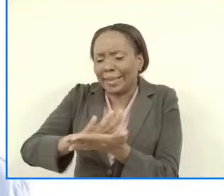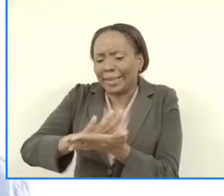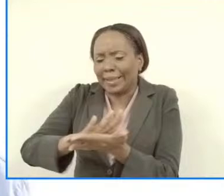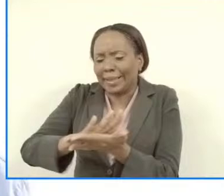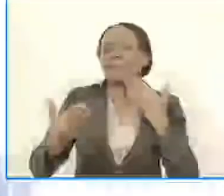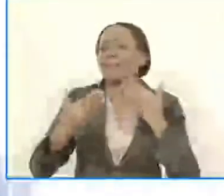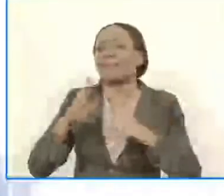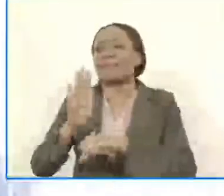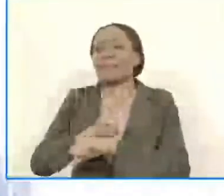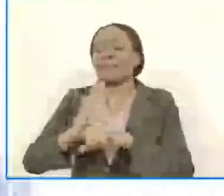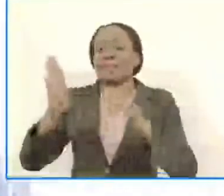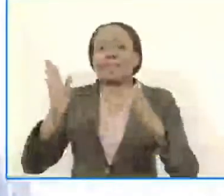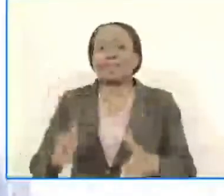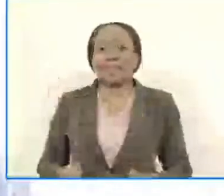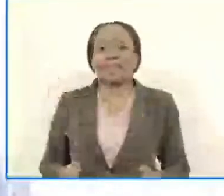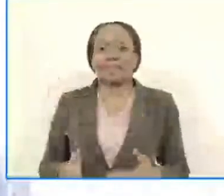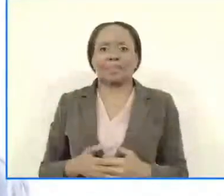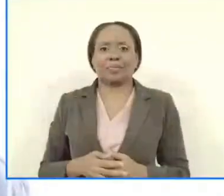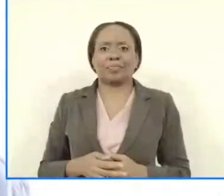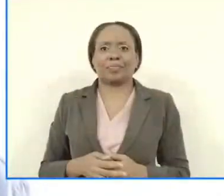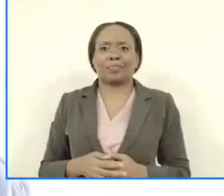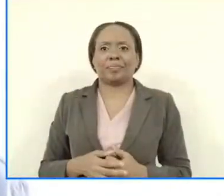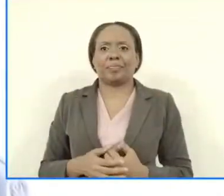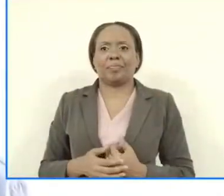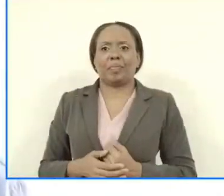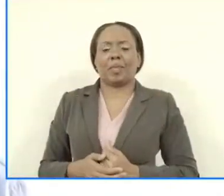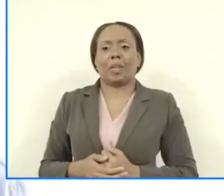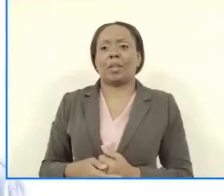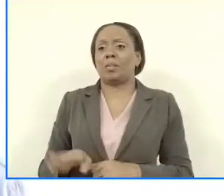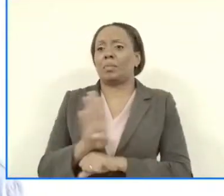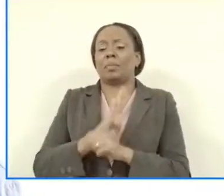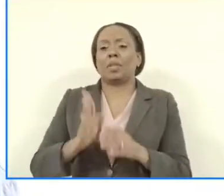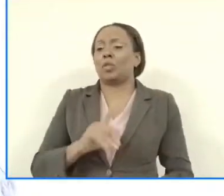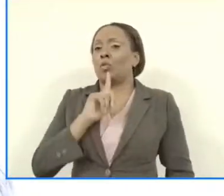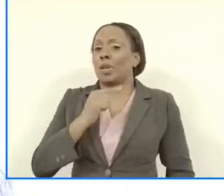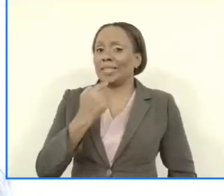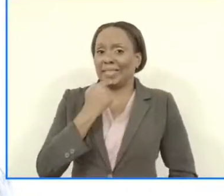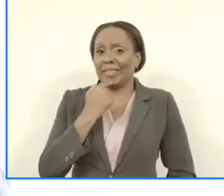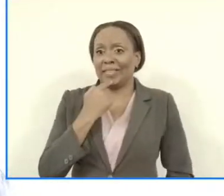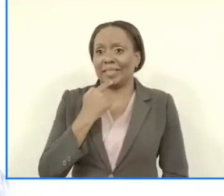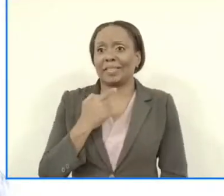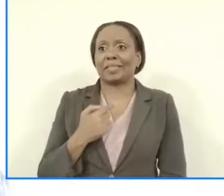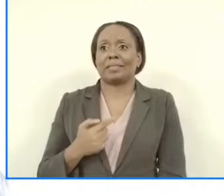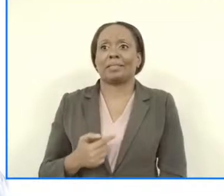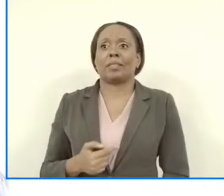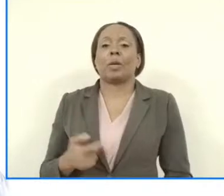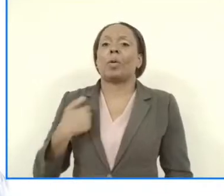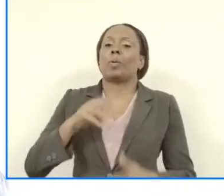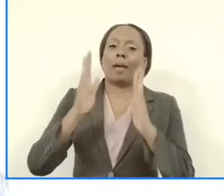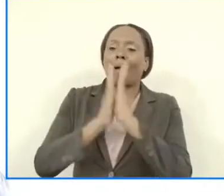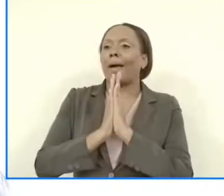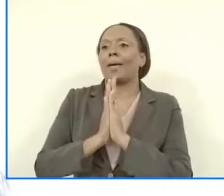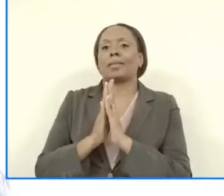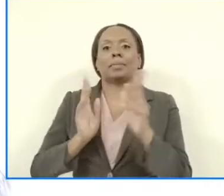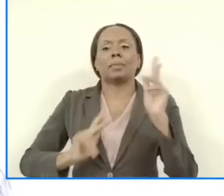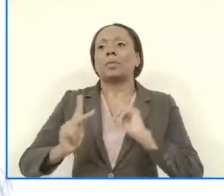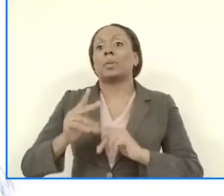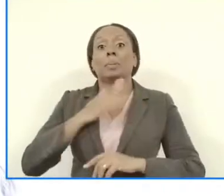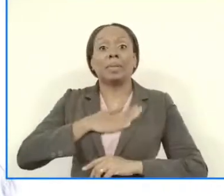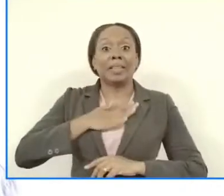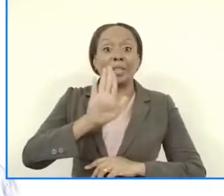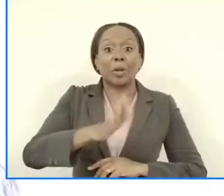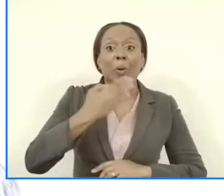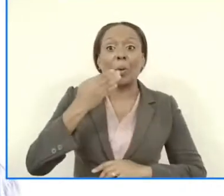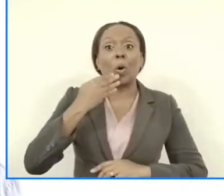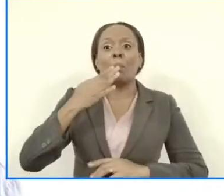Barbadians as well who took this quite seriously. We made an appeal for Bajans to clear up around the houses, and many people,